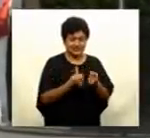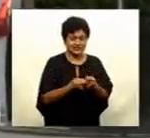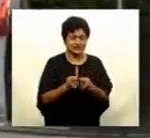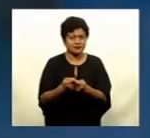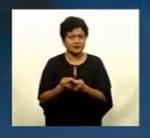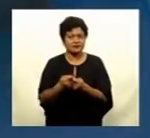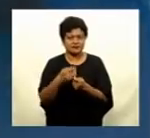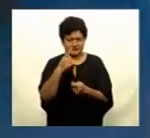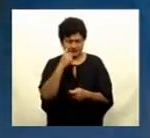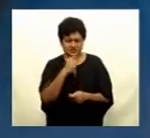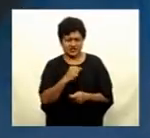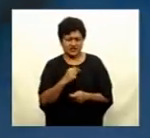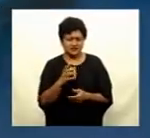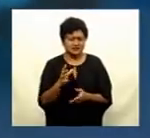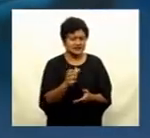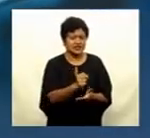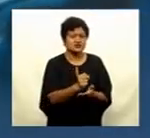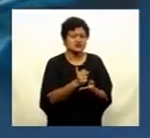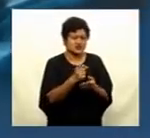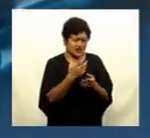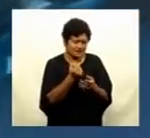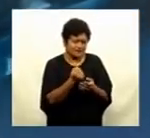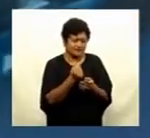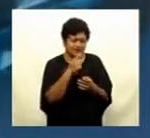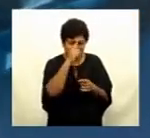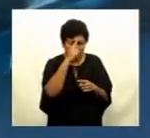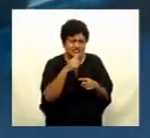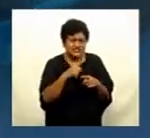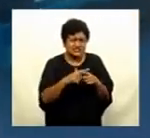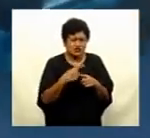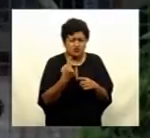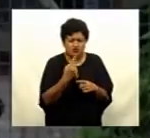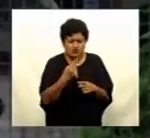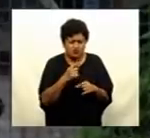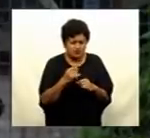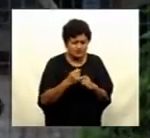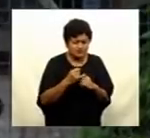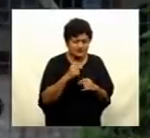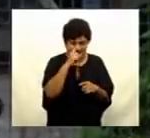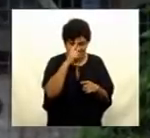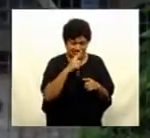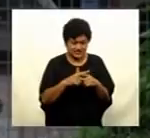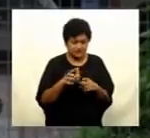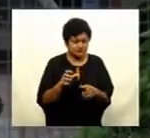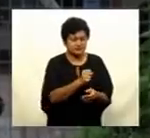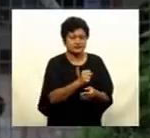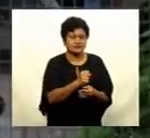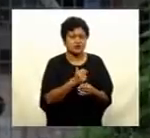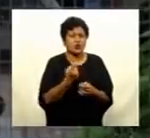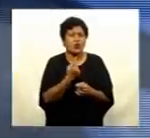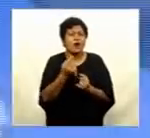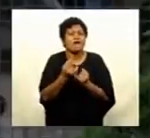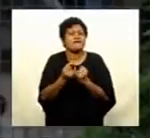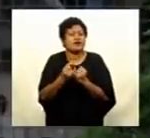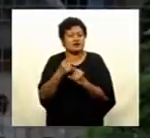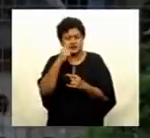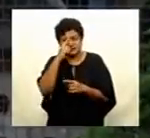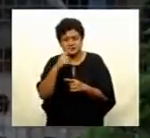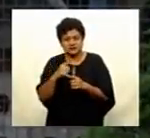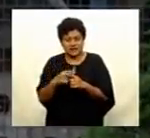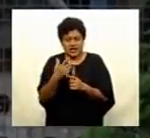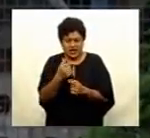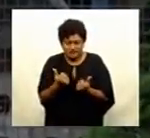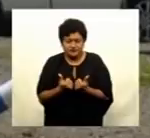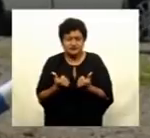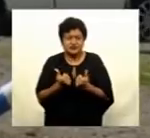place to catch the sick, especially those who get very sick. The Chief Medical Advisor also confirms there are enough resources